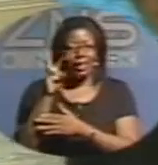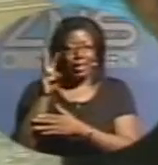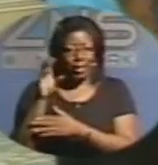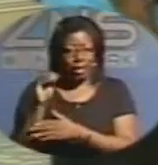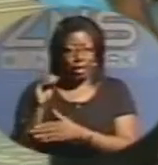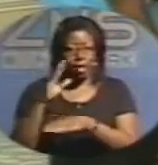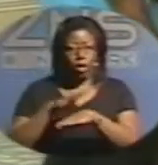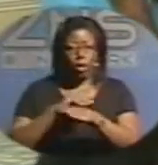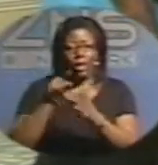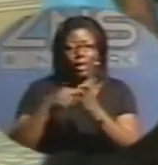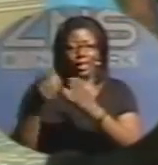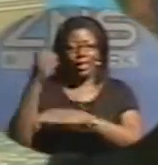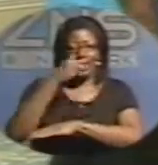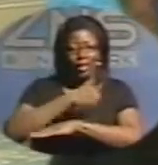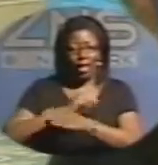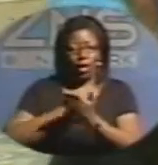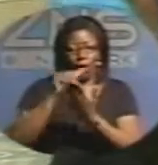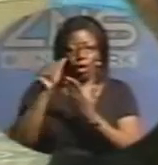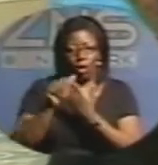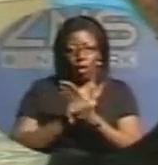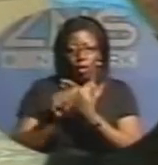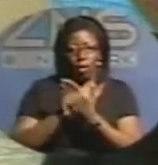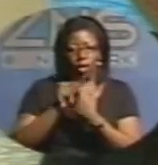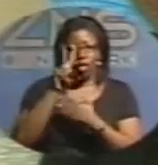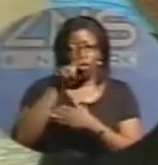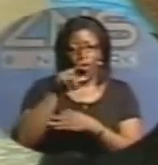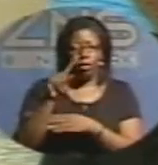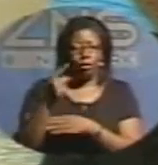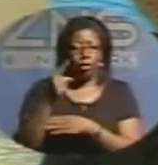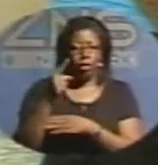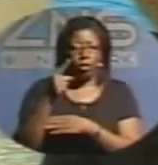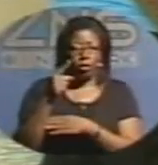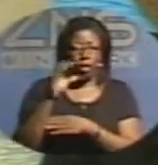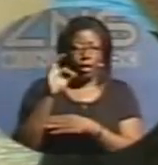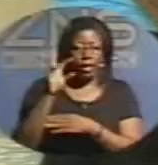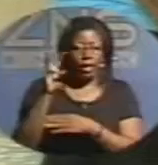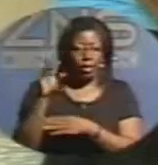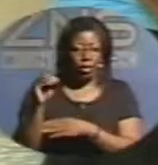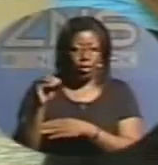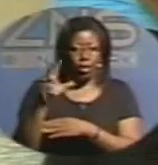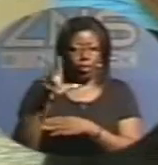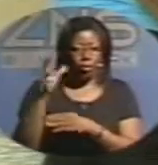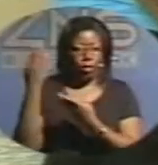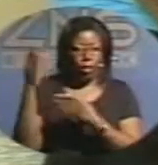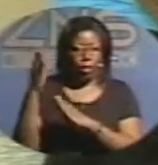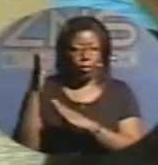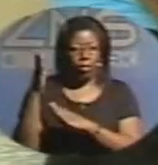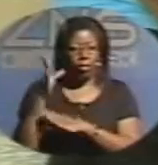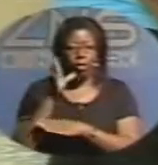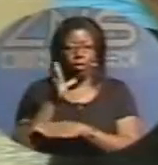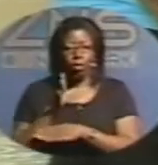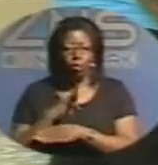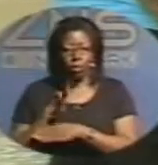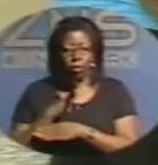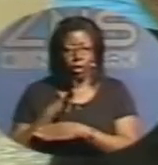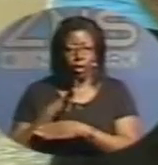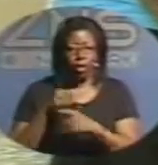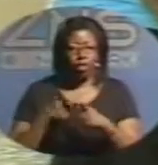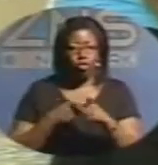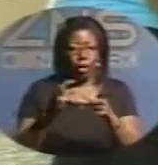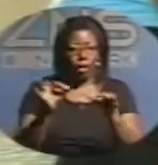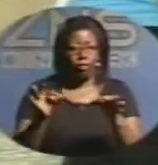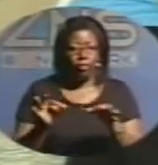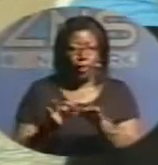On this day, August 21st, 1962, three Bahamian women participated for the first time in international track and field competition in